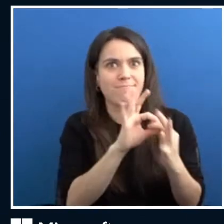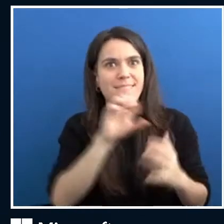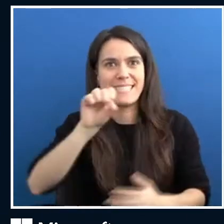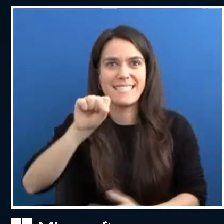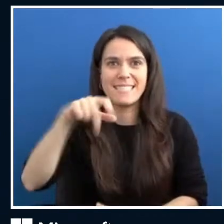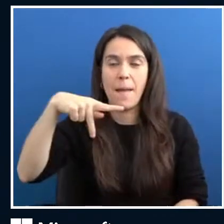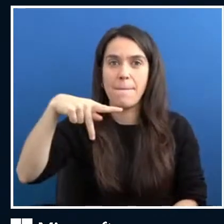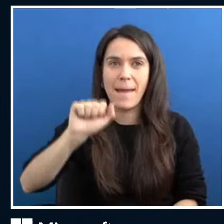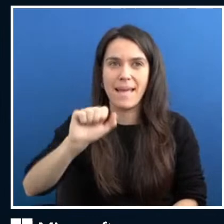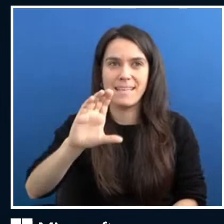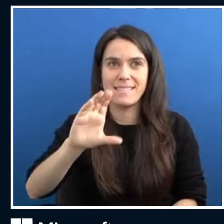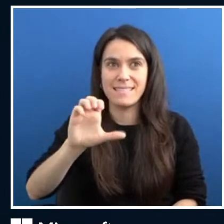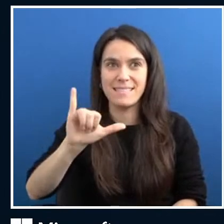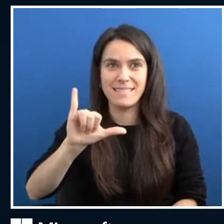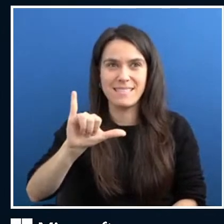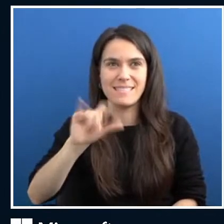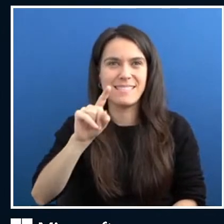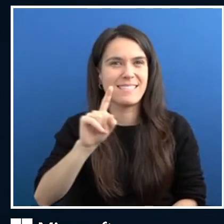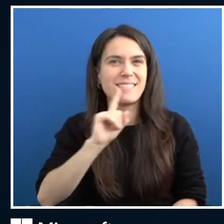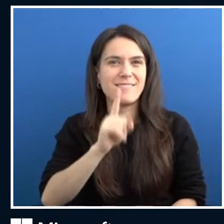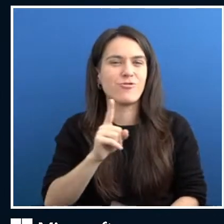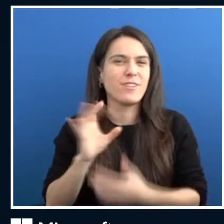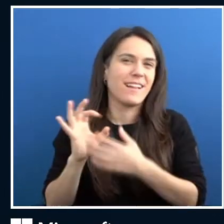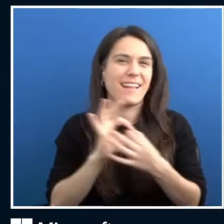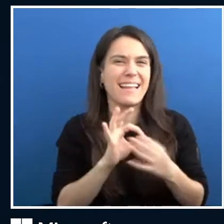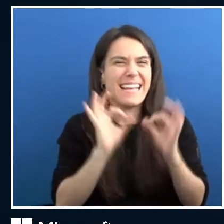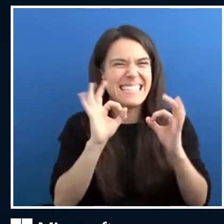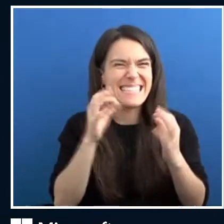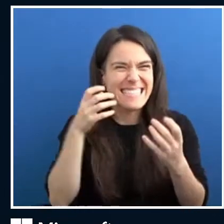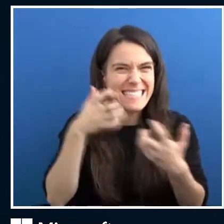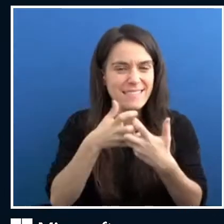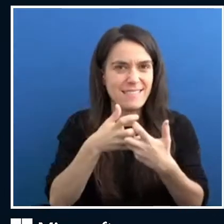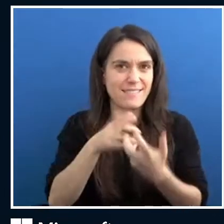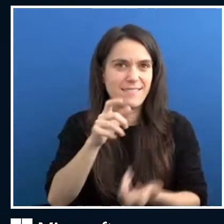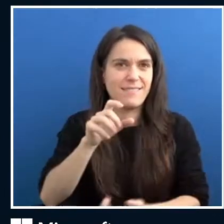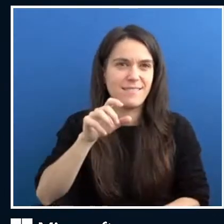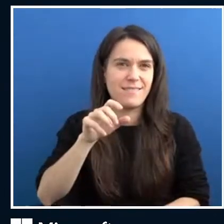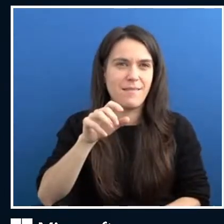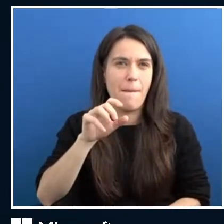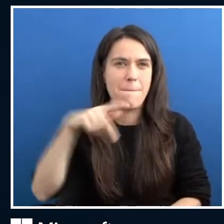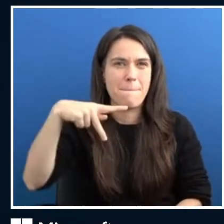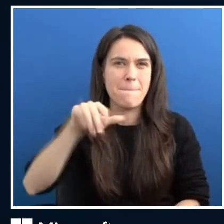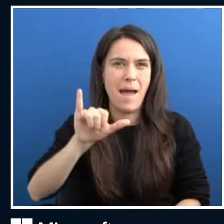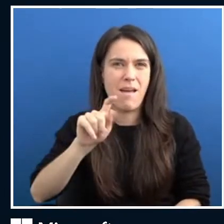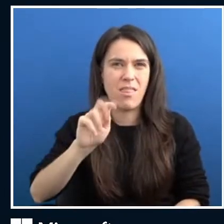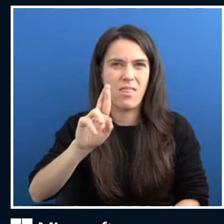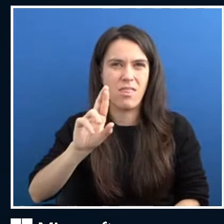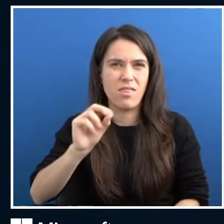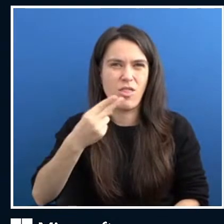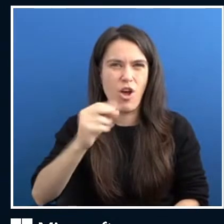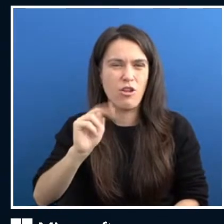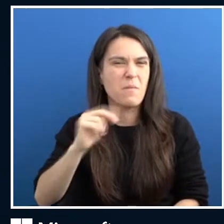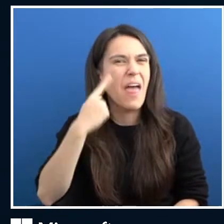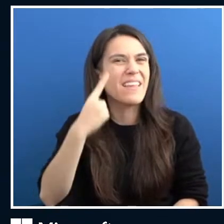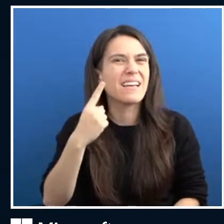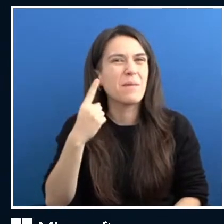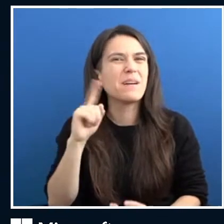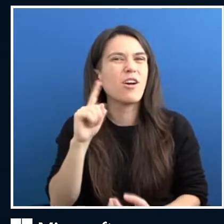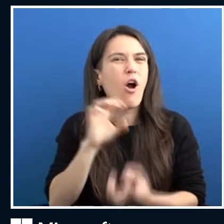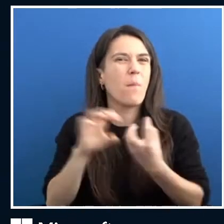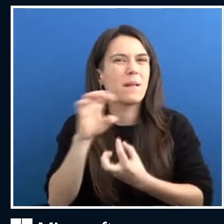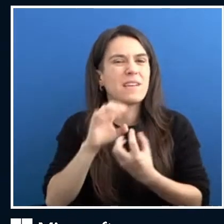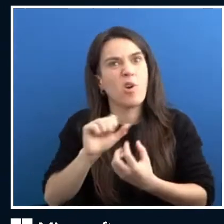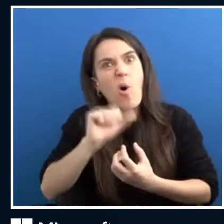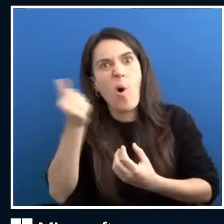like quite Python specific. So that would be difficult probably to find. Well, it's possible to find the replacement in other languages,